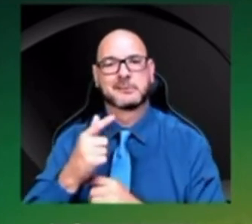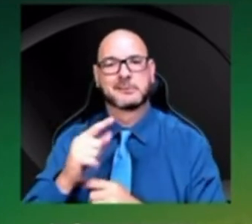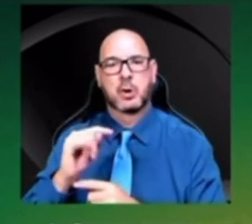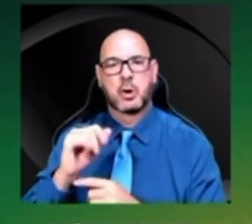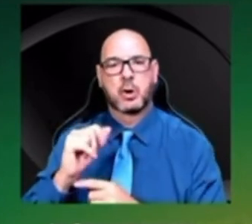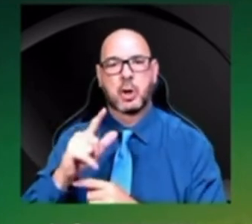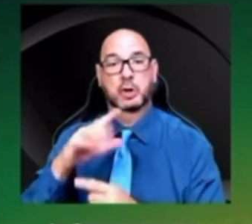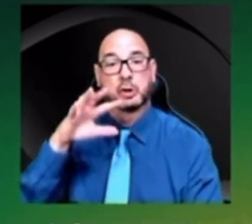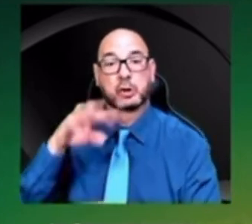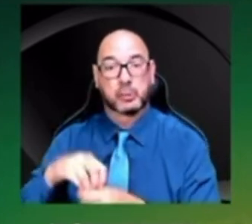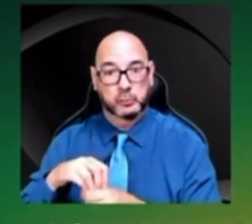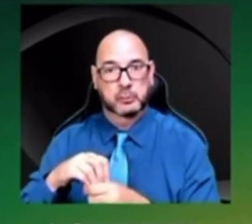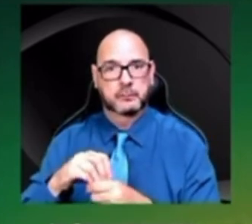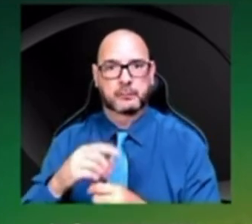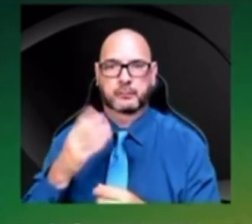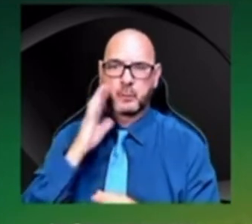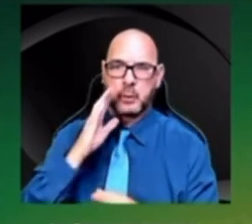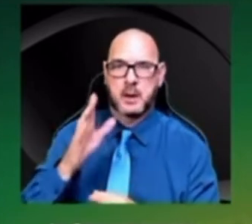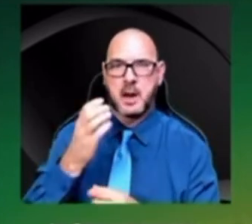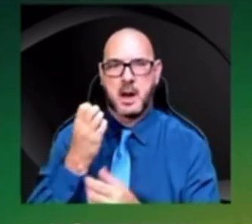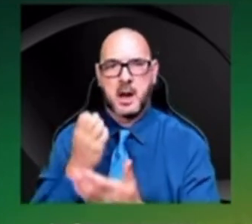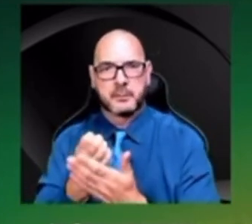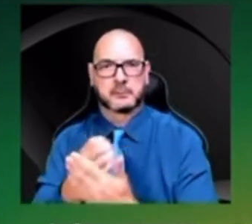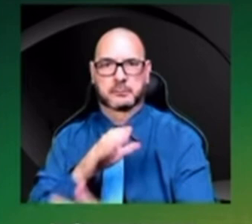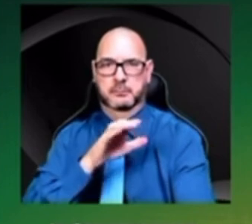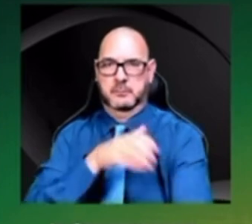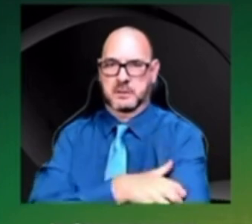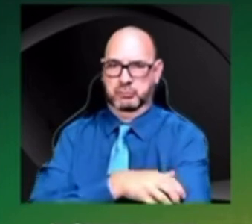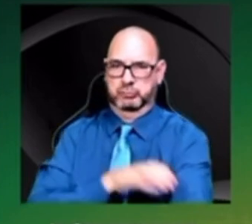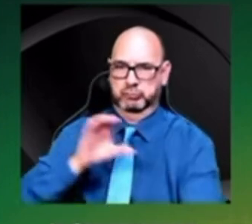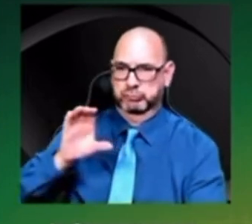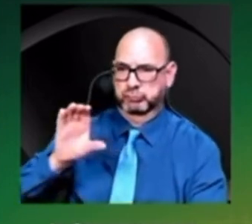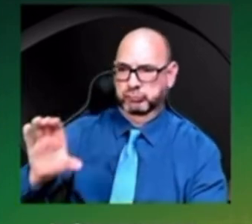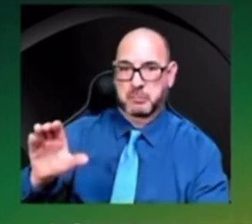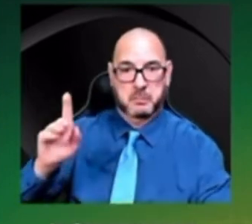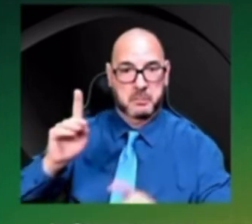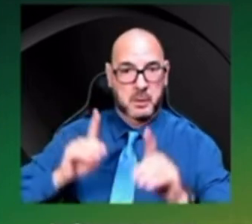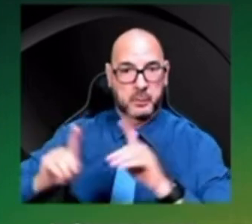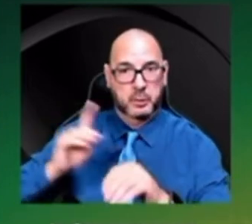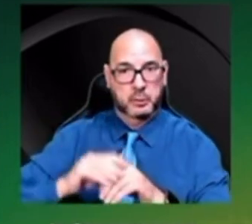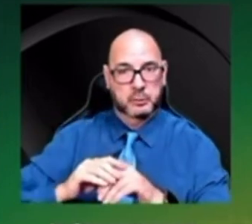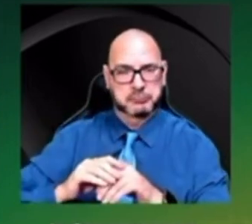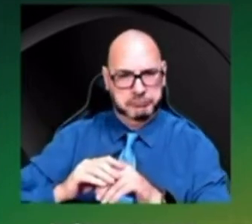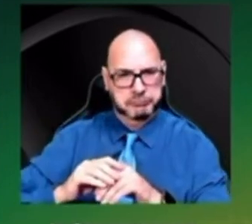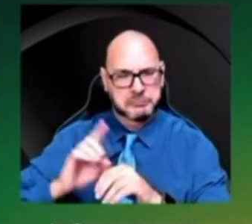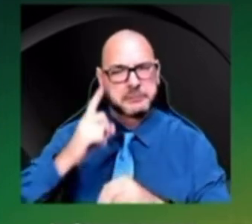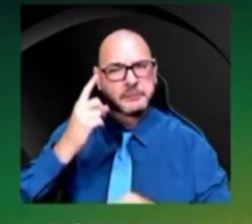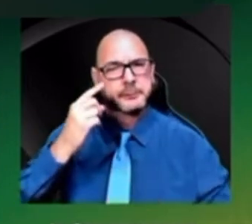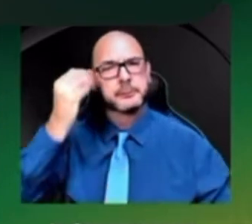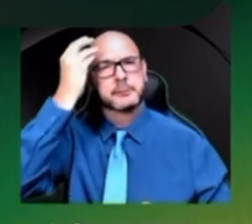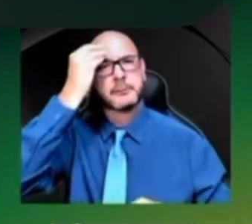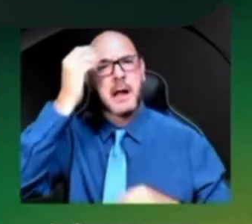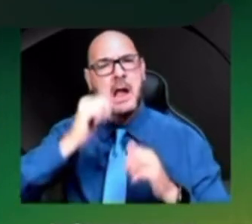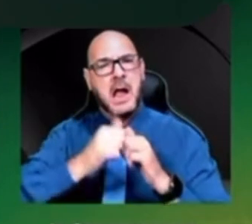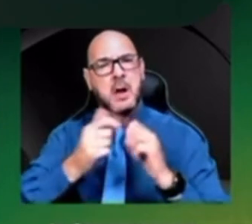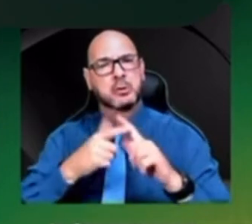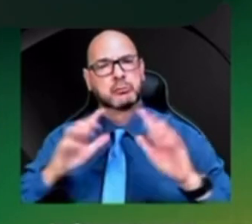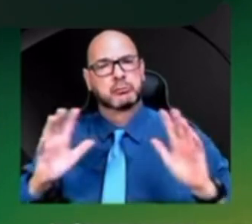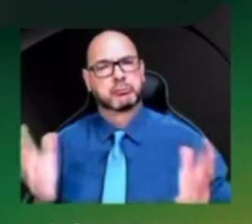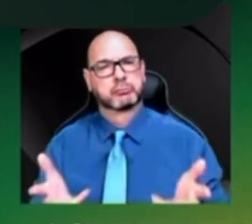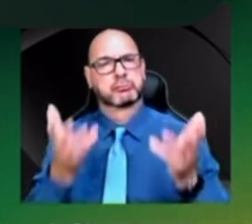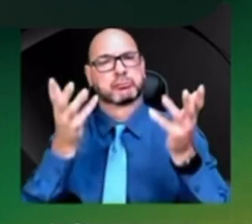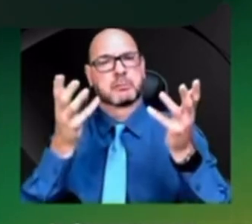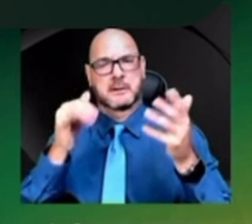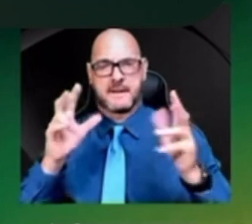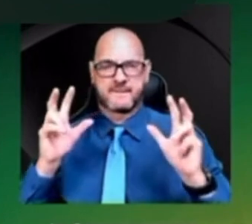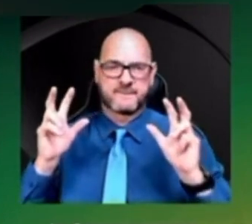people. And so thinking about how we can then uplift and bring investment to the continent, to work with those